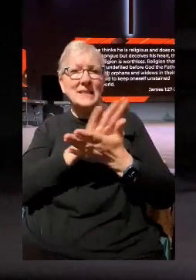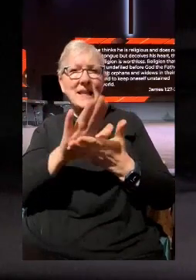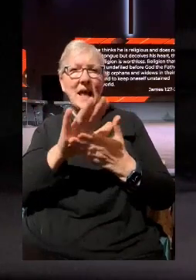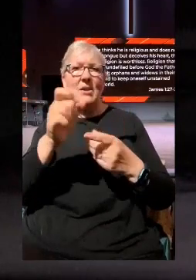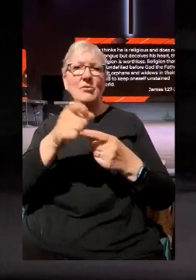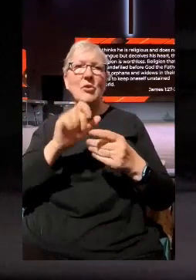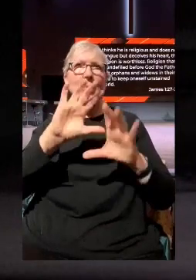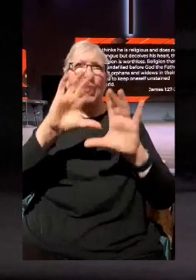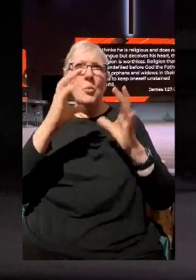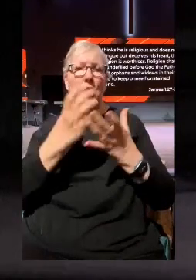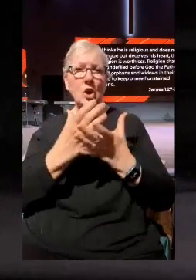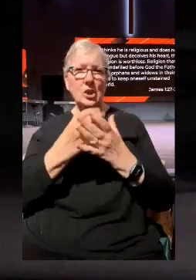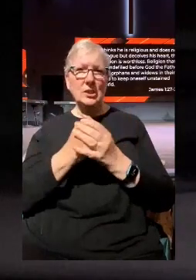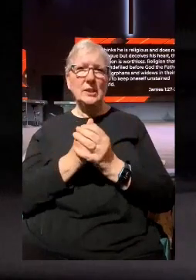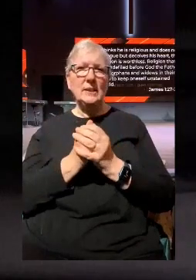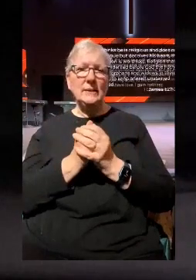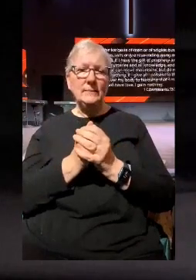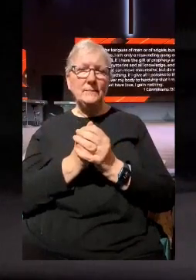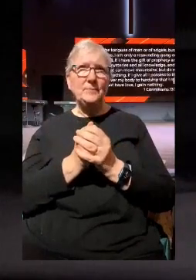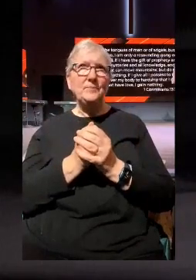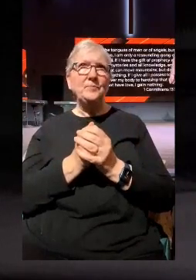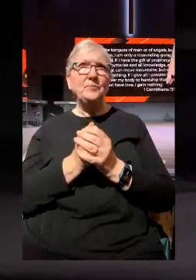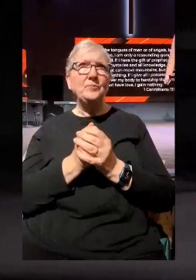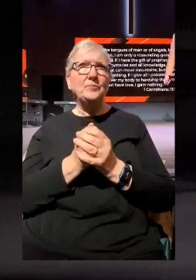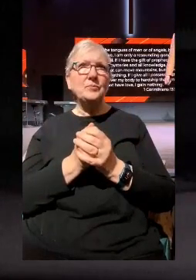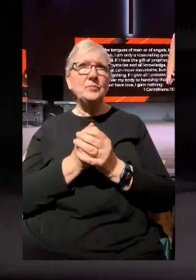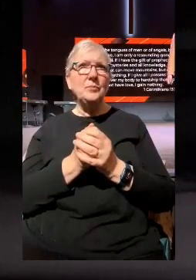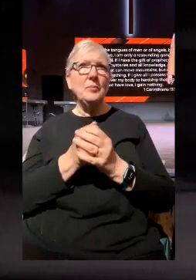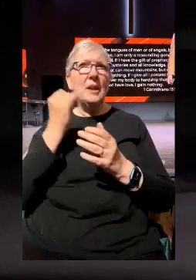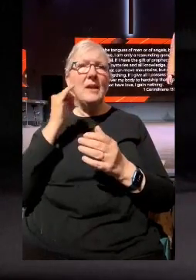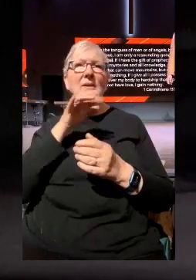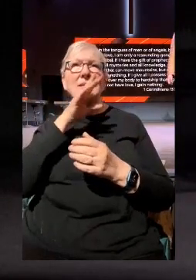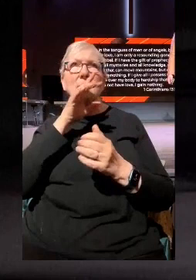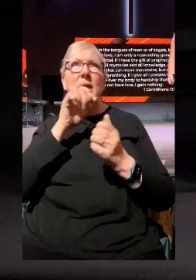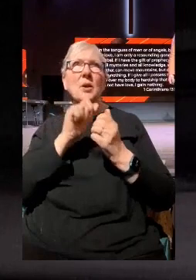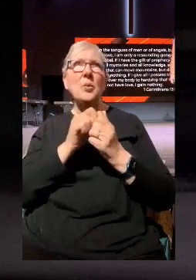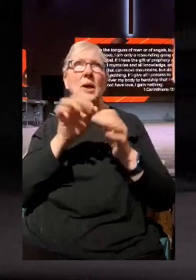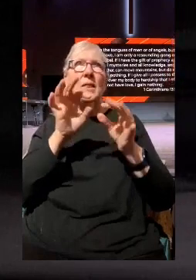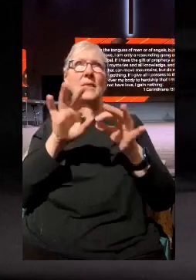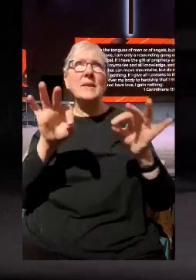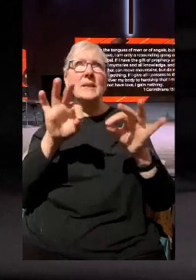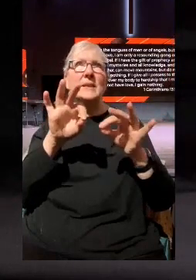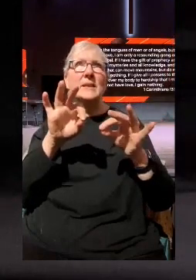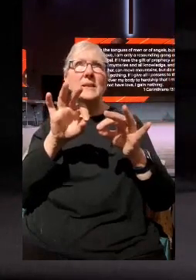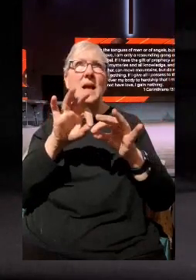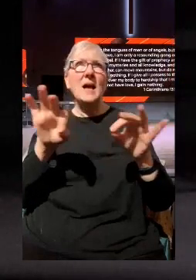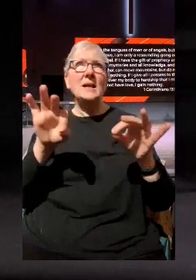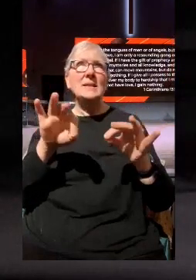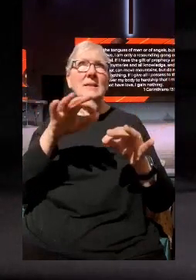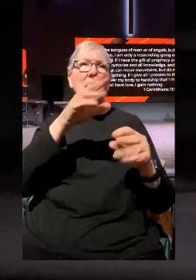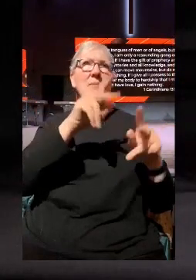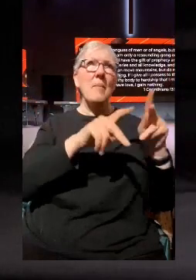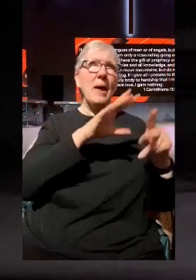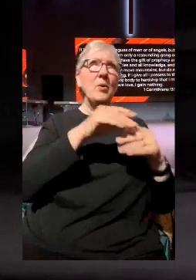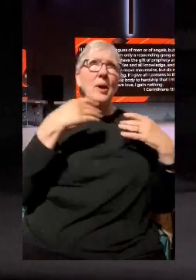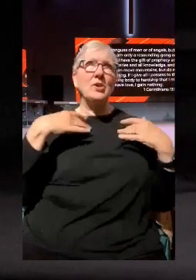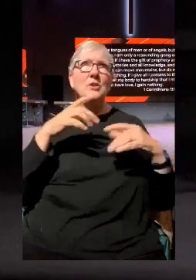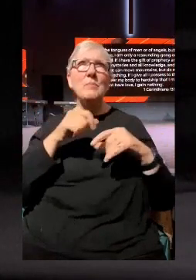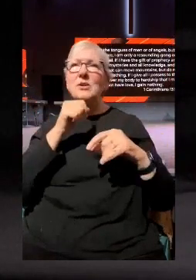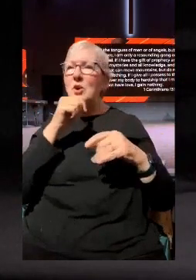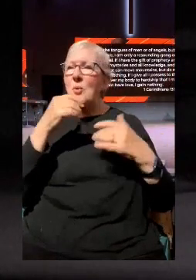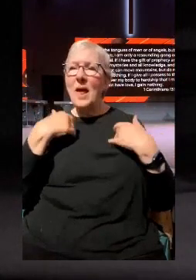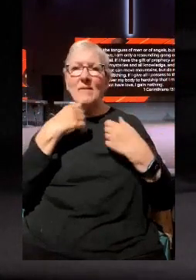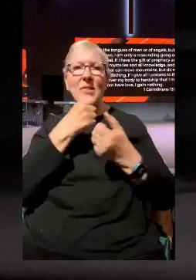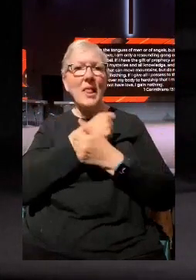affliction? If I speak in the tongues of men or of angels but do not have love, I am only a resounding gong or a clanging